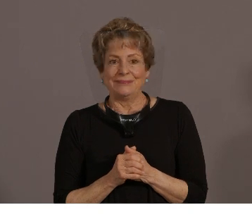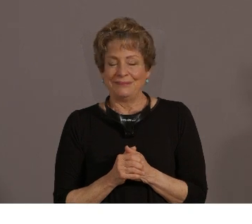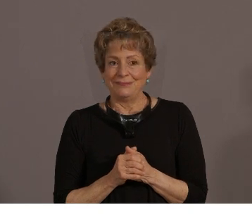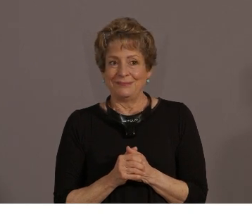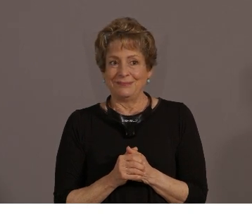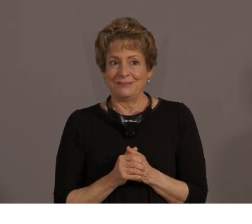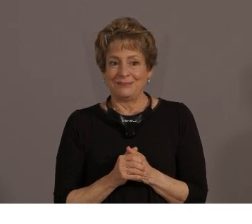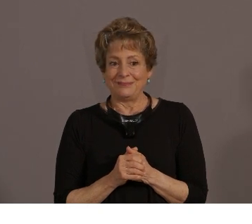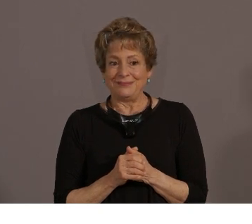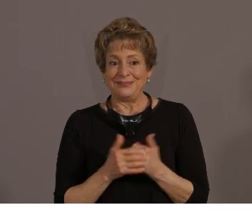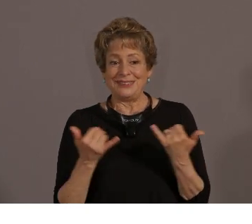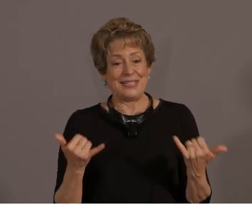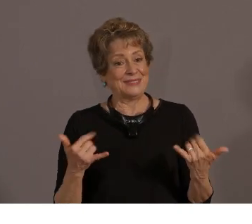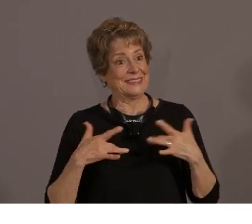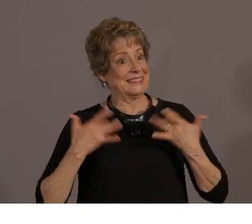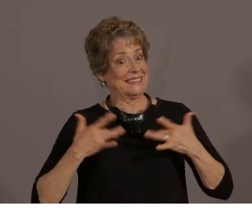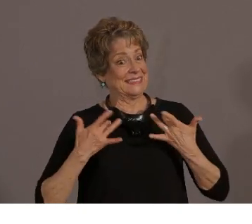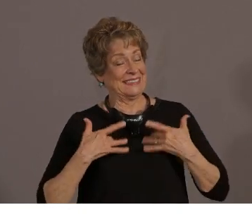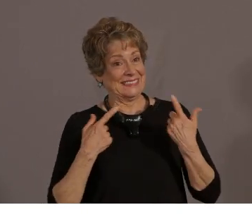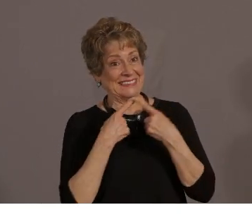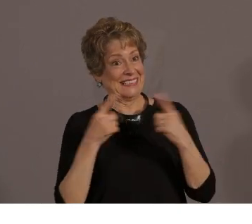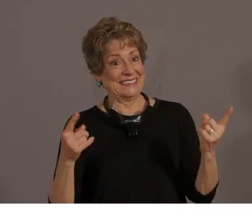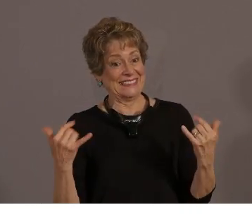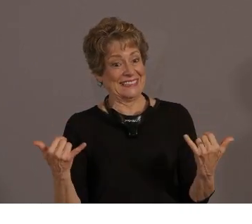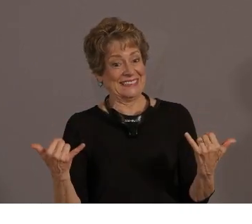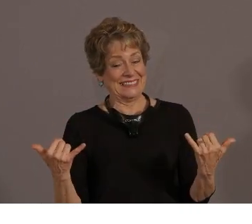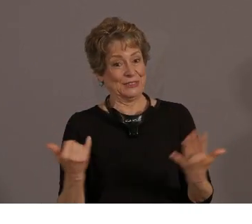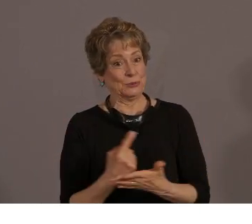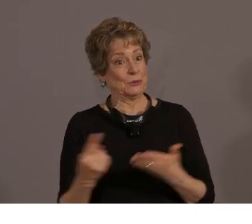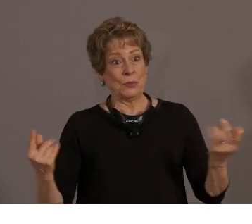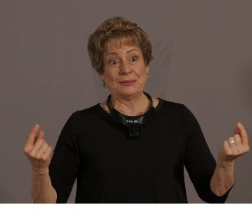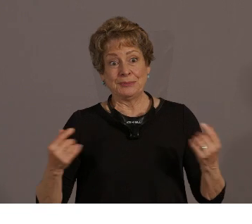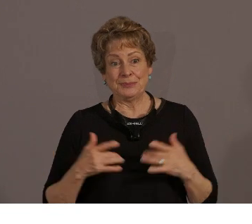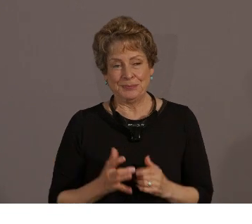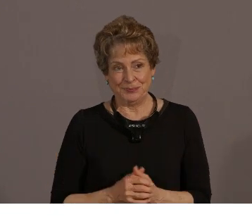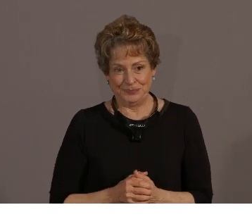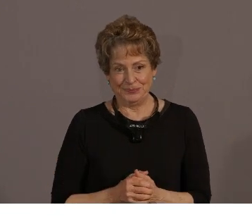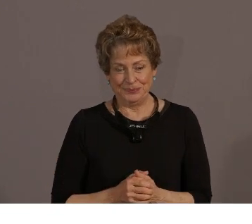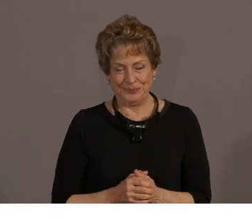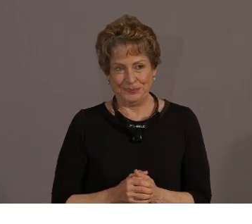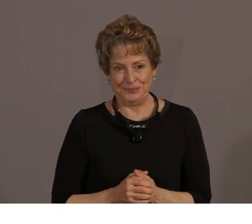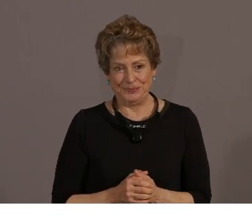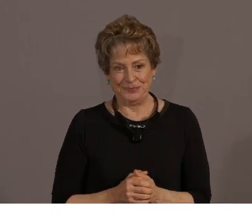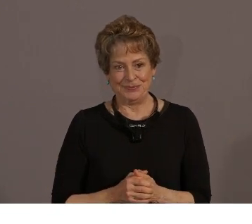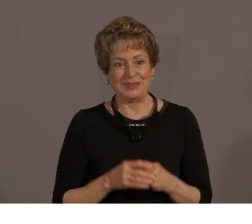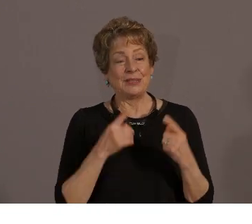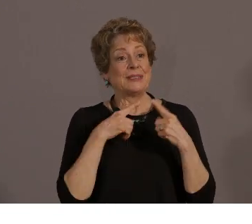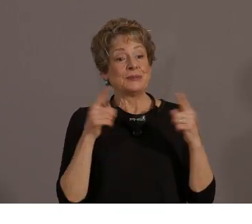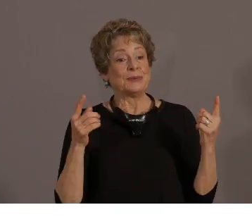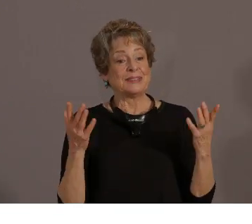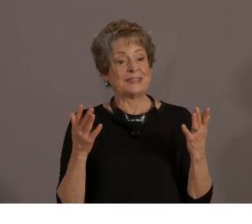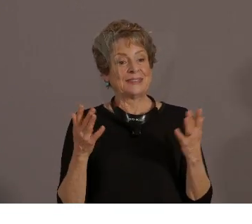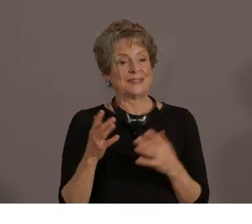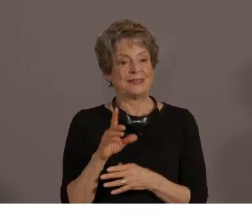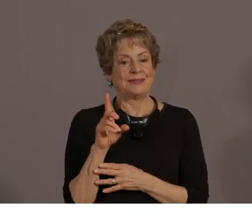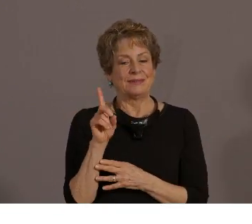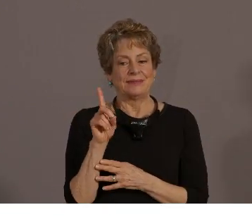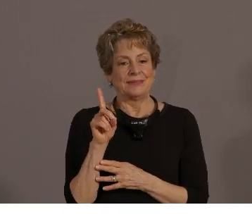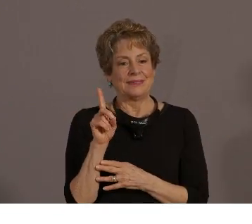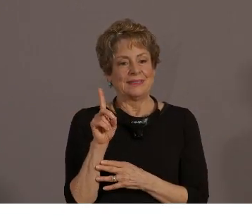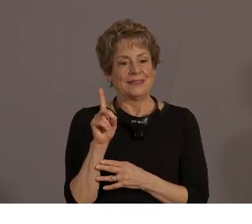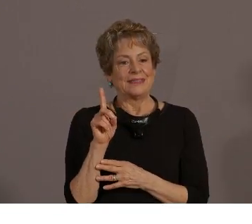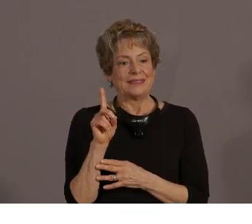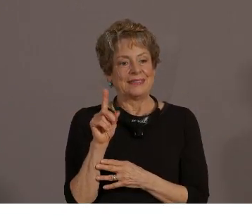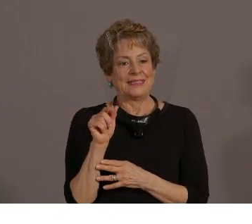So some exciting announcements this week. One of the exciting announcements was new dashboard updates. We updated